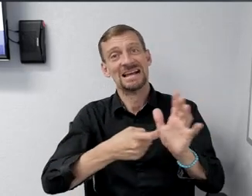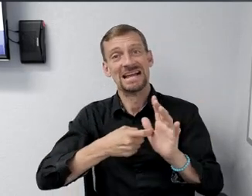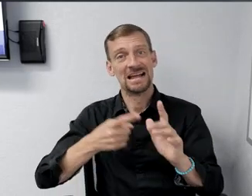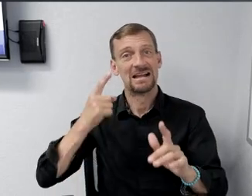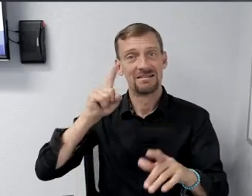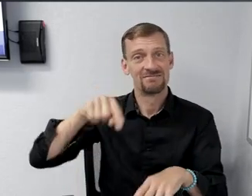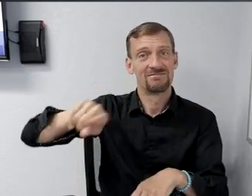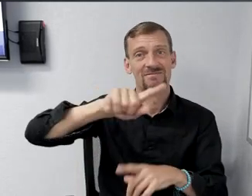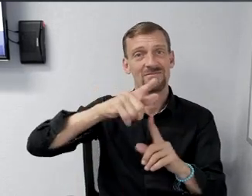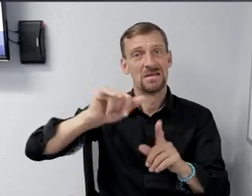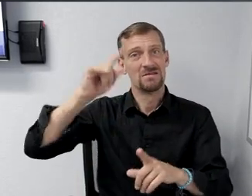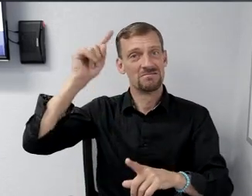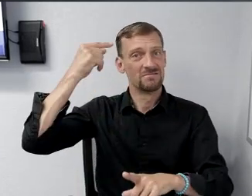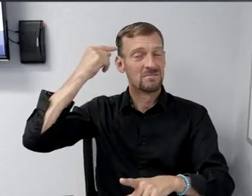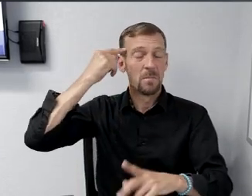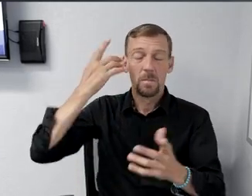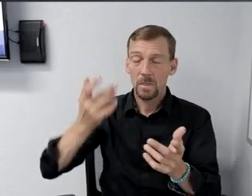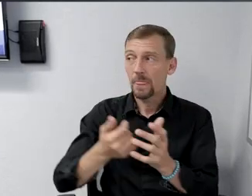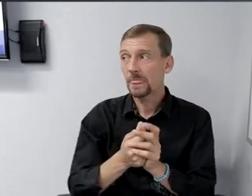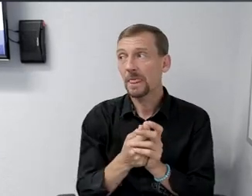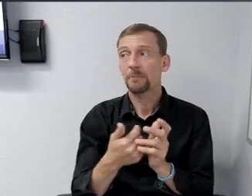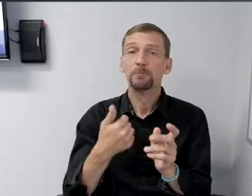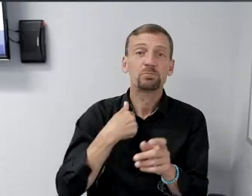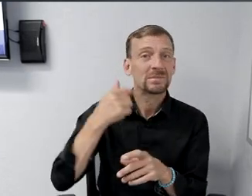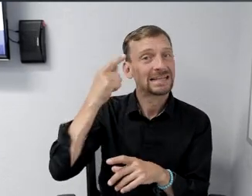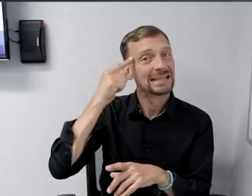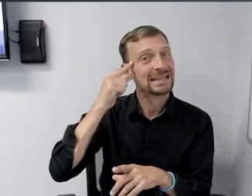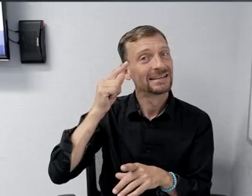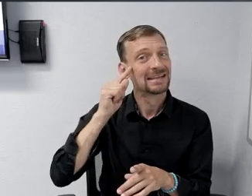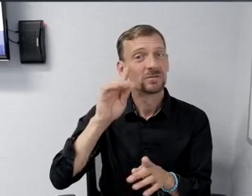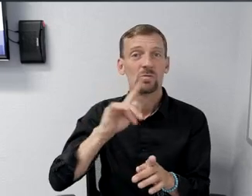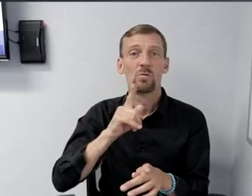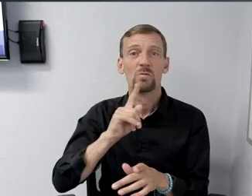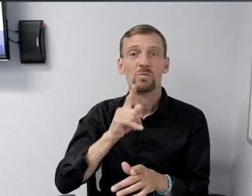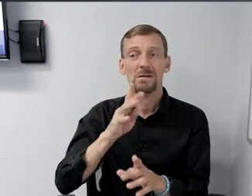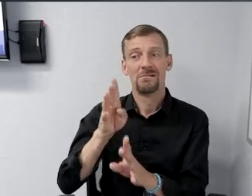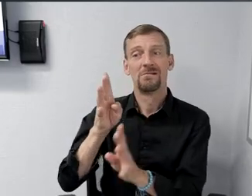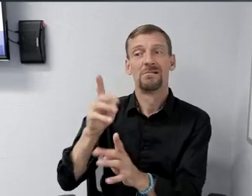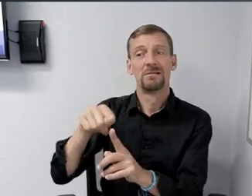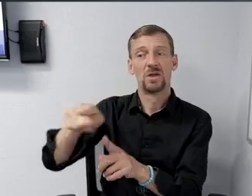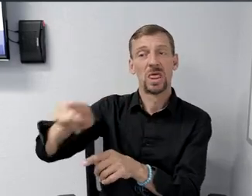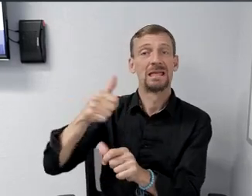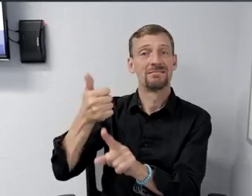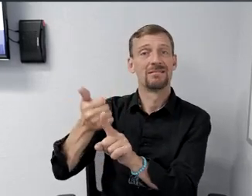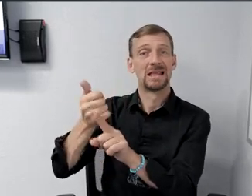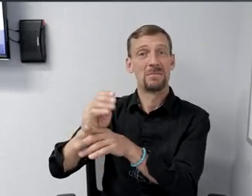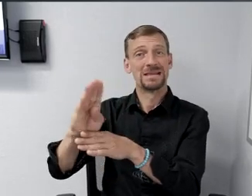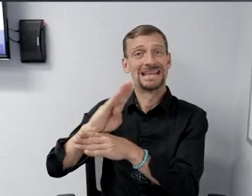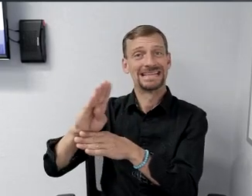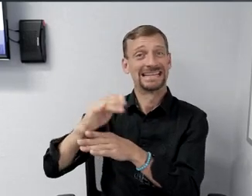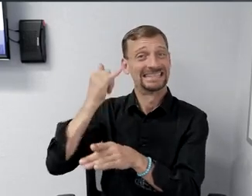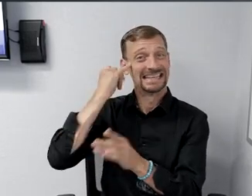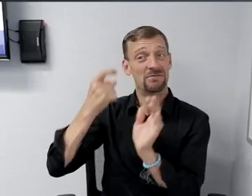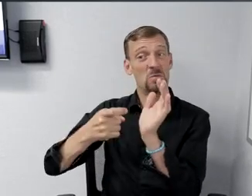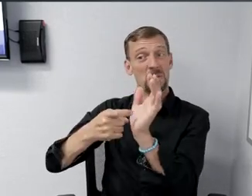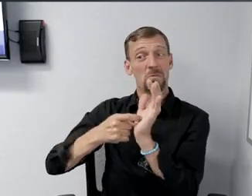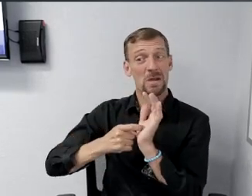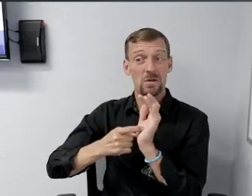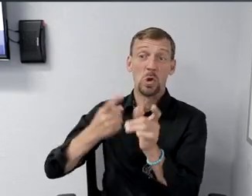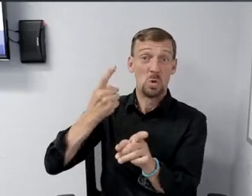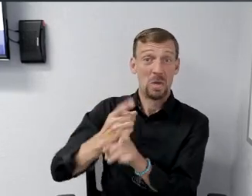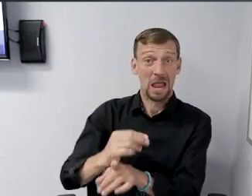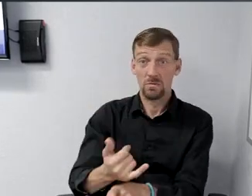the local government. I think they're leaving it up to businesses themselves, right or